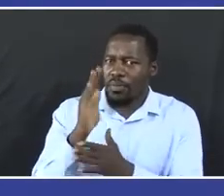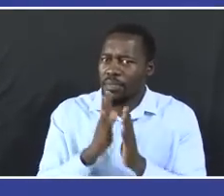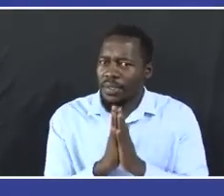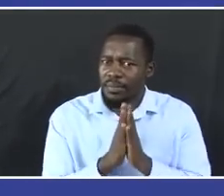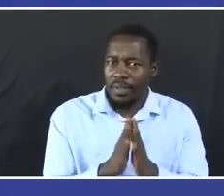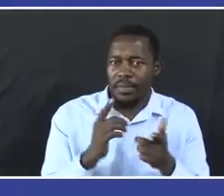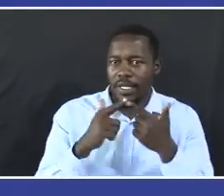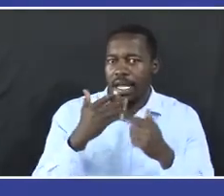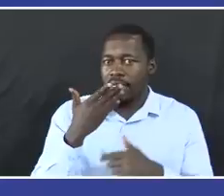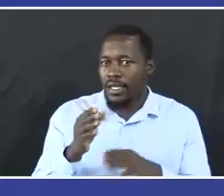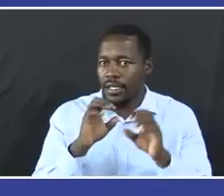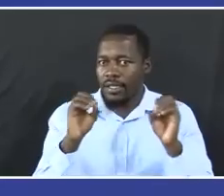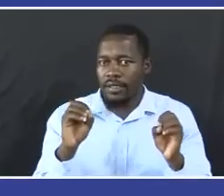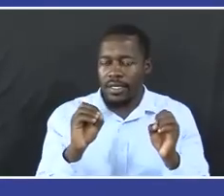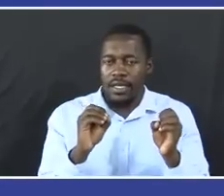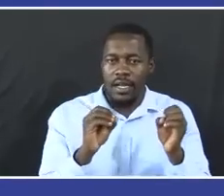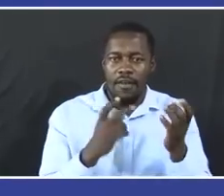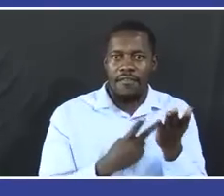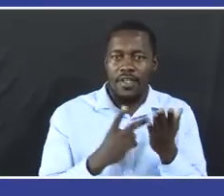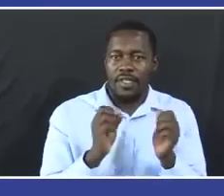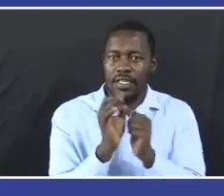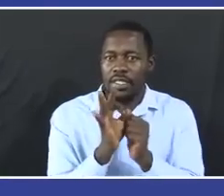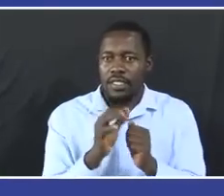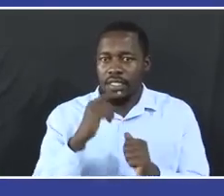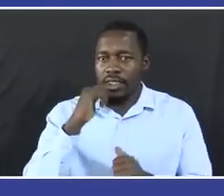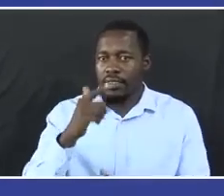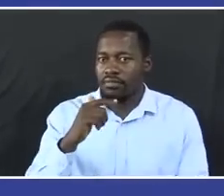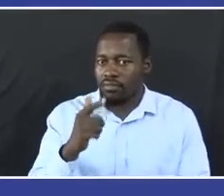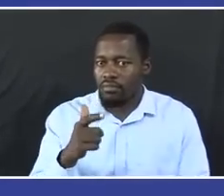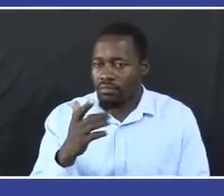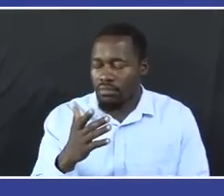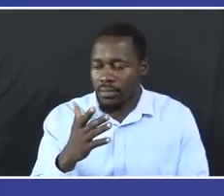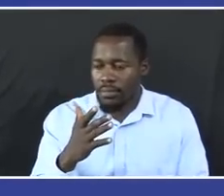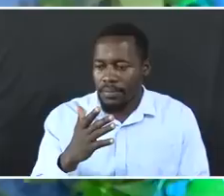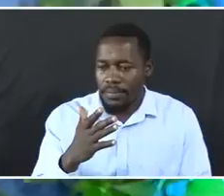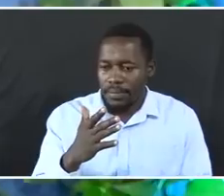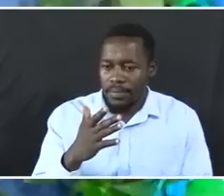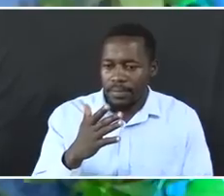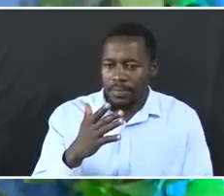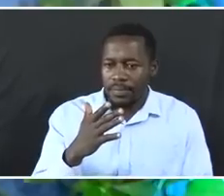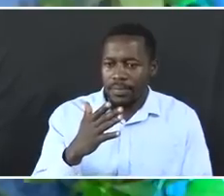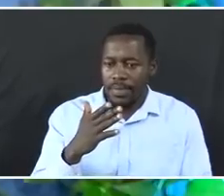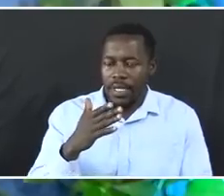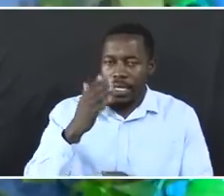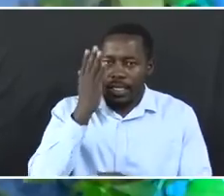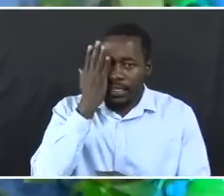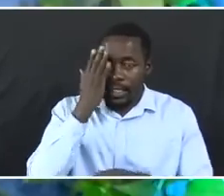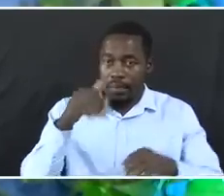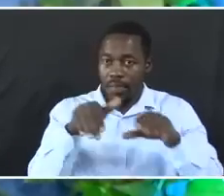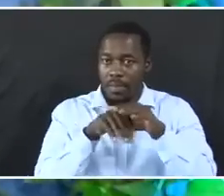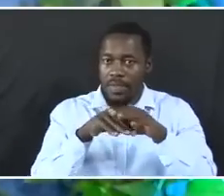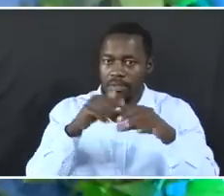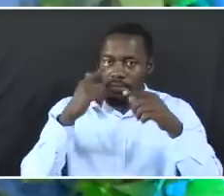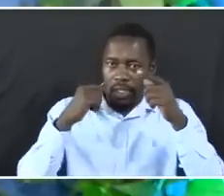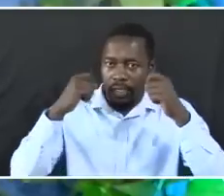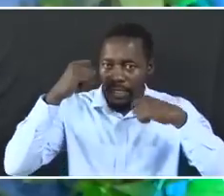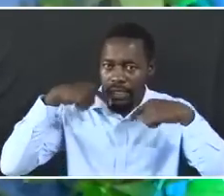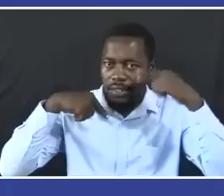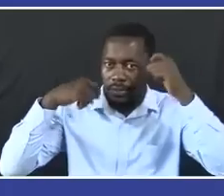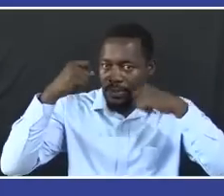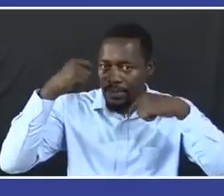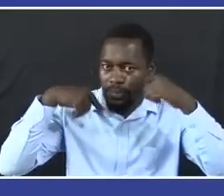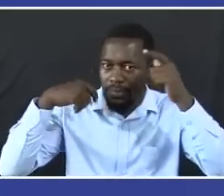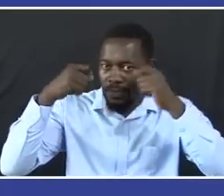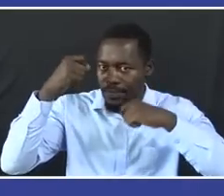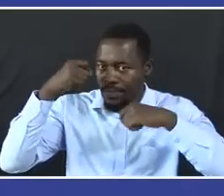Let me begin from 13. And this is the second thing you do. You cover the altar of the Lord with tears, with weeping and crying.